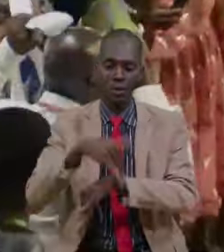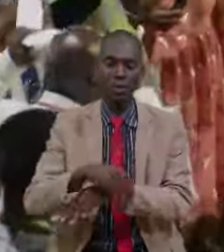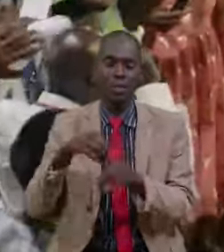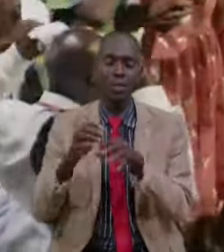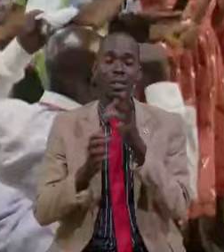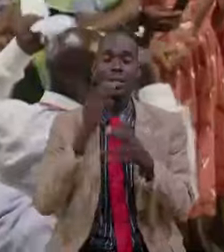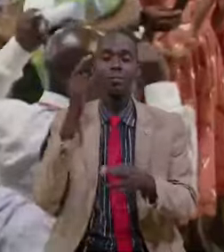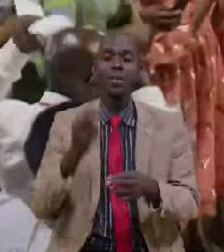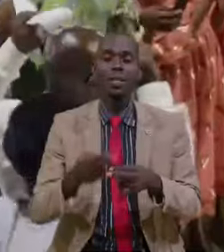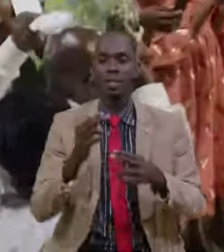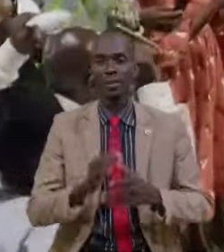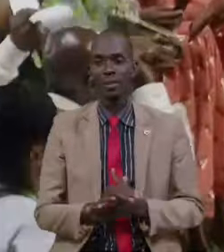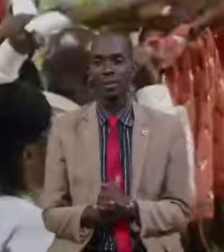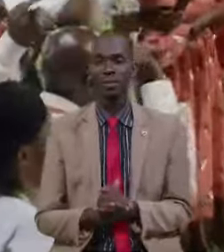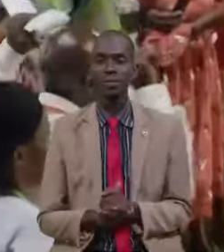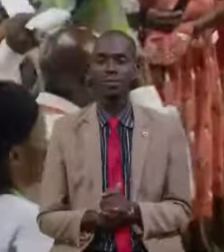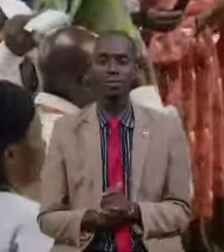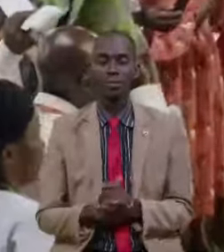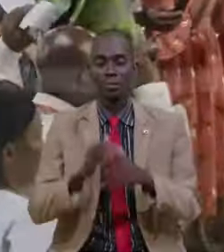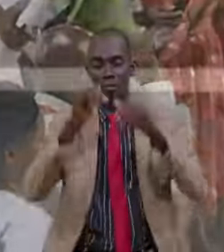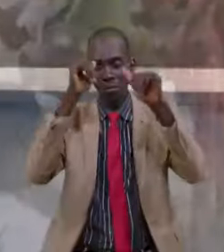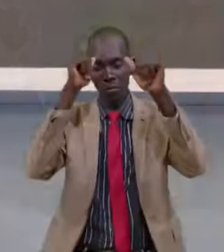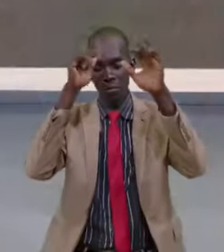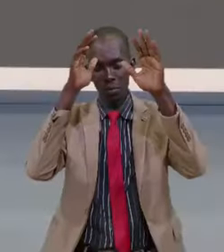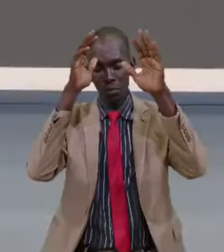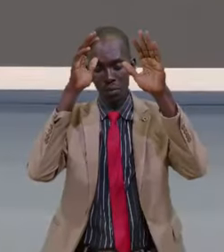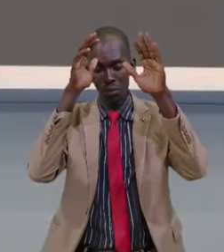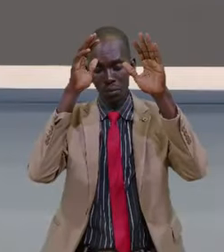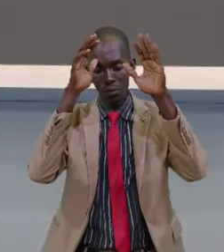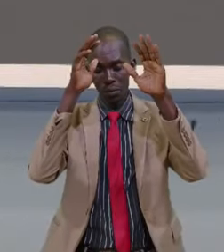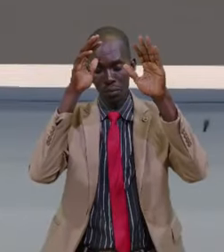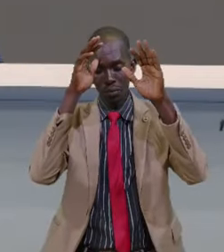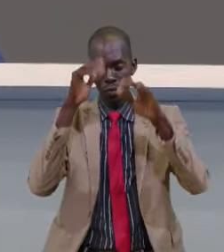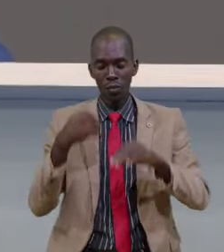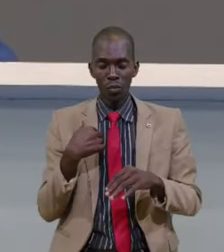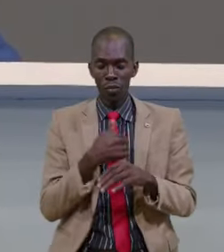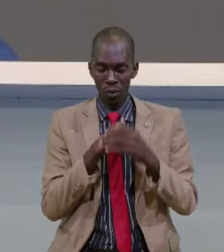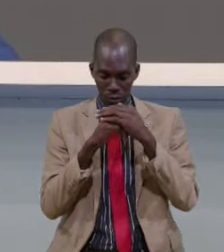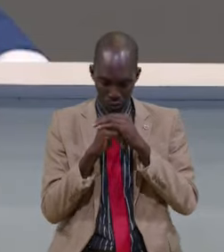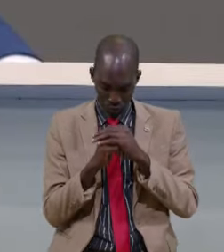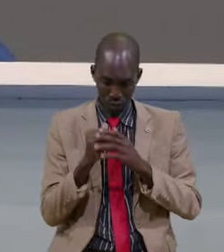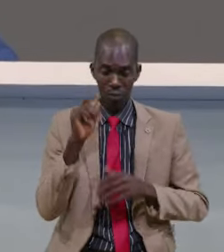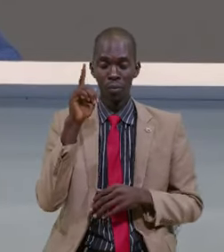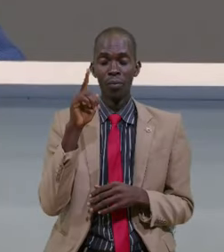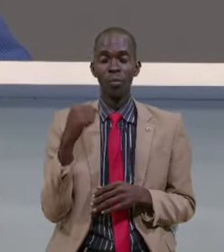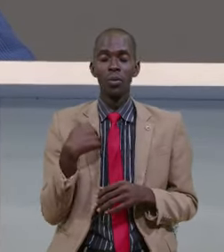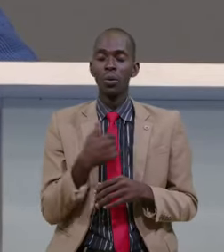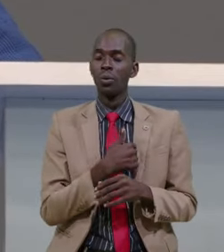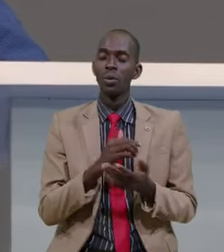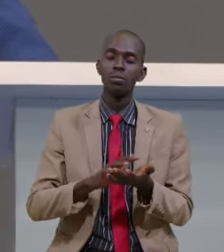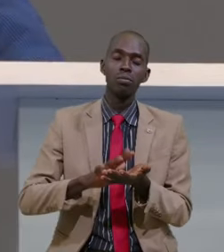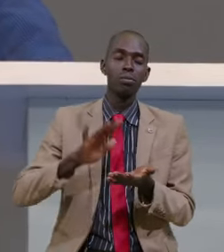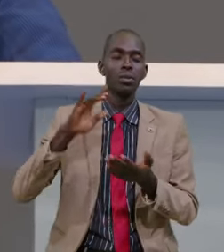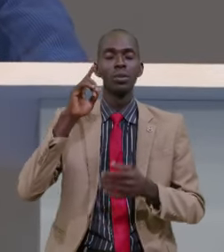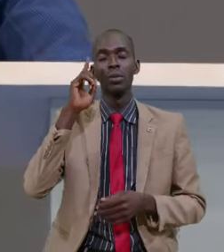name. Father, we adore you. We glorify you.